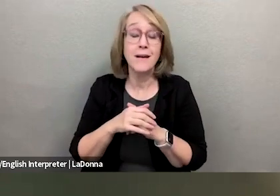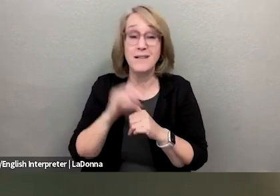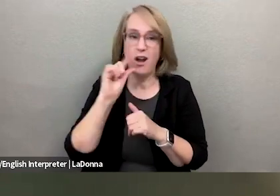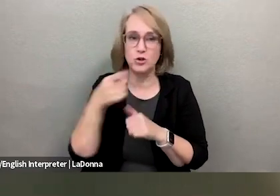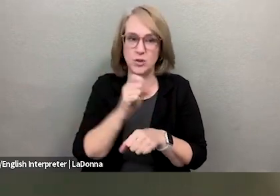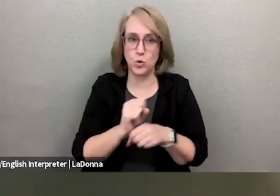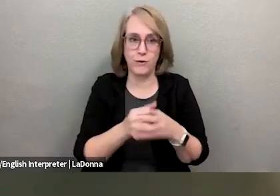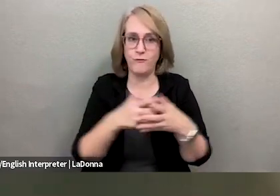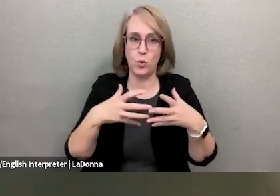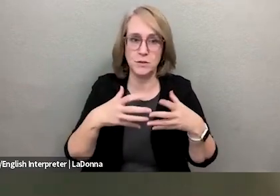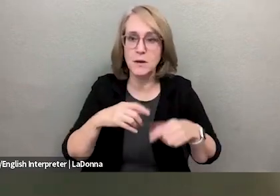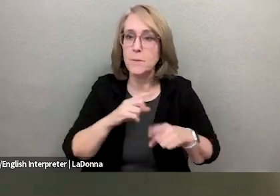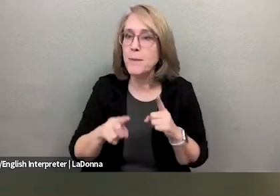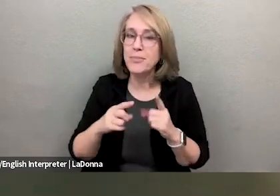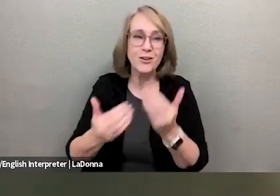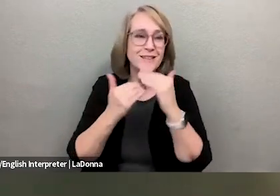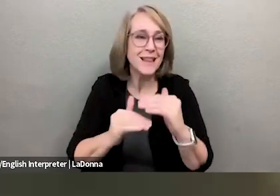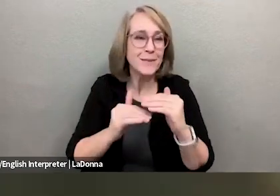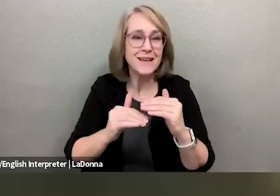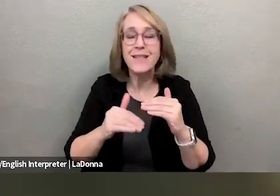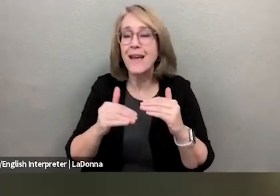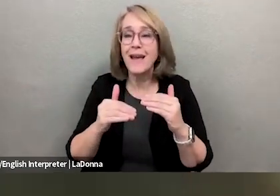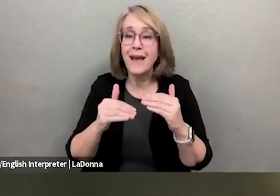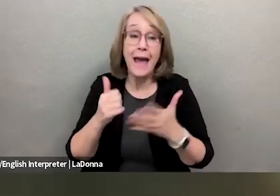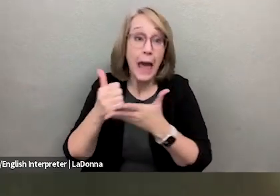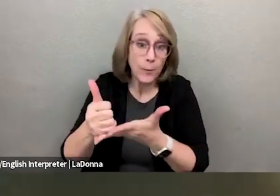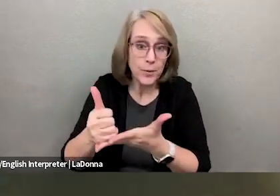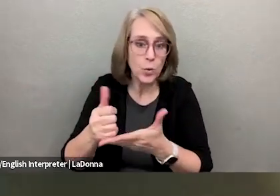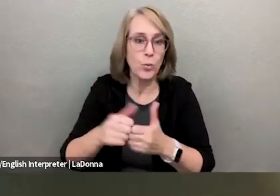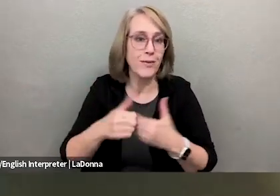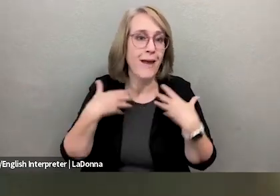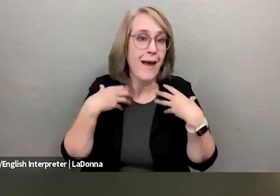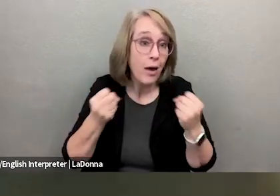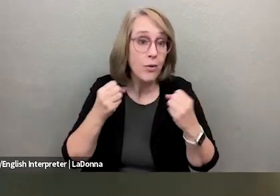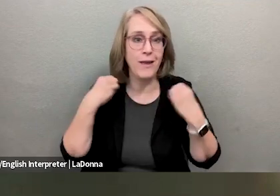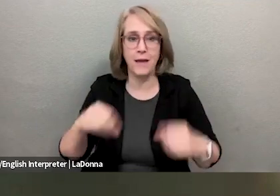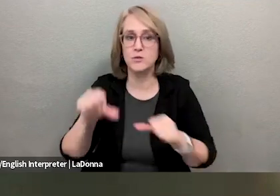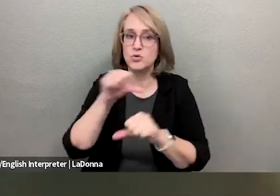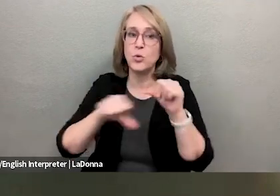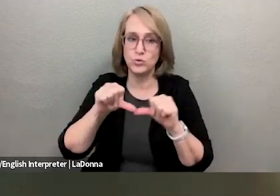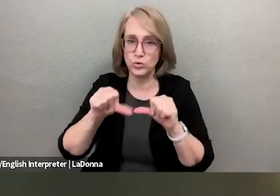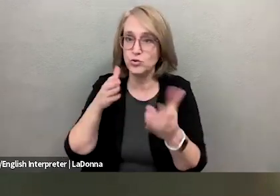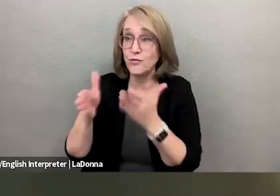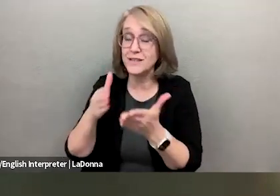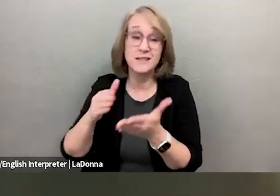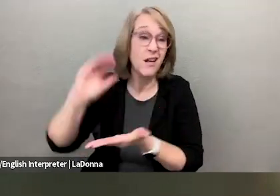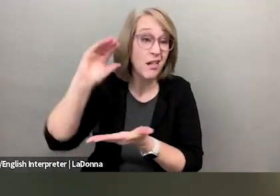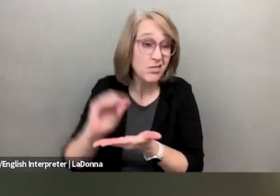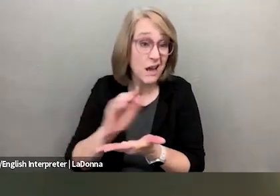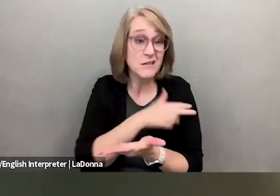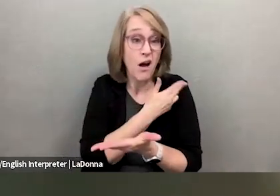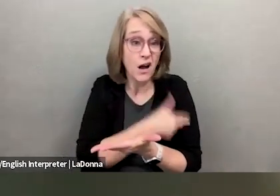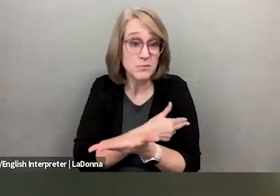workforce, there are limited health and social services in rural areas. And so this means that there are also fewer hospitals, there are fewer